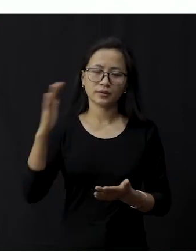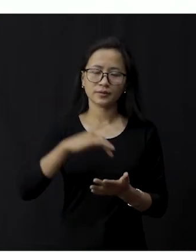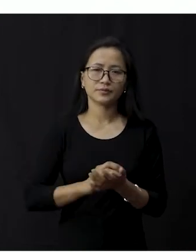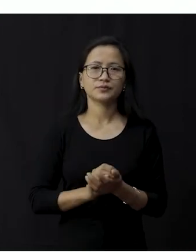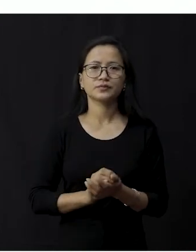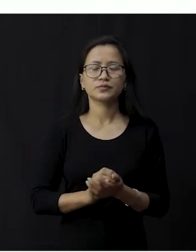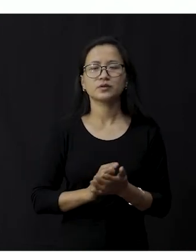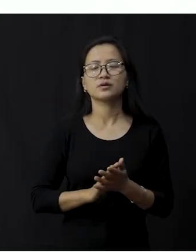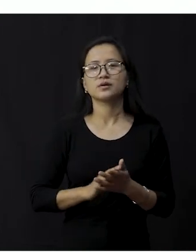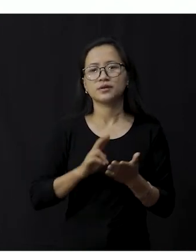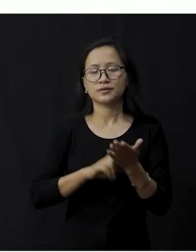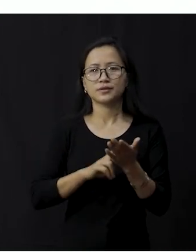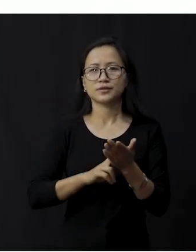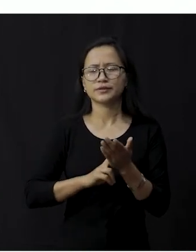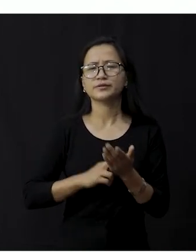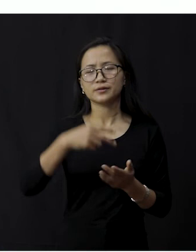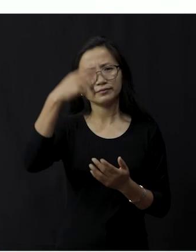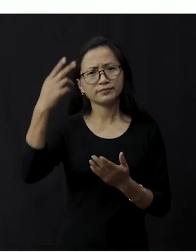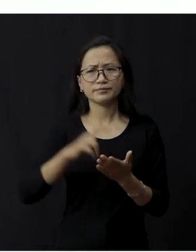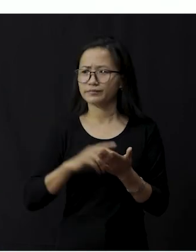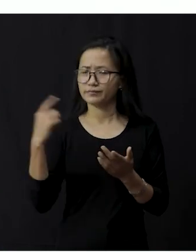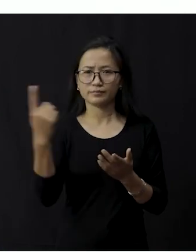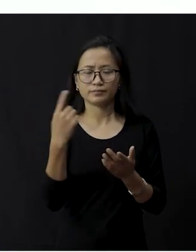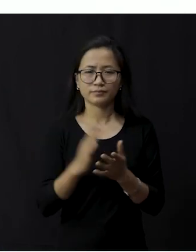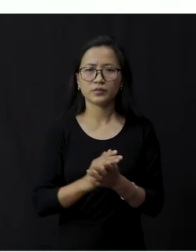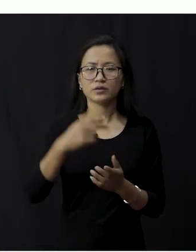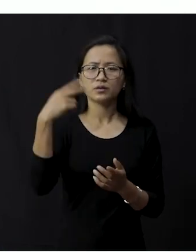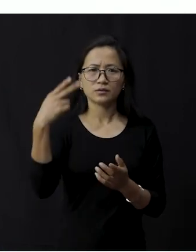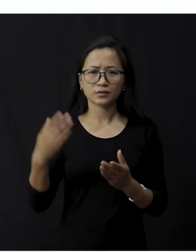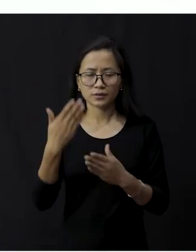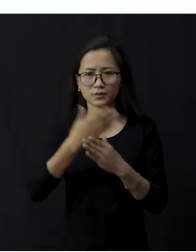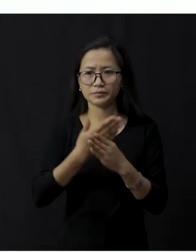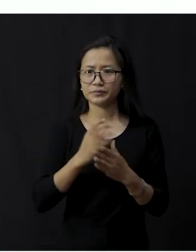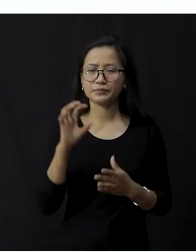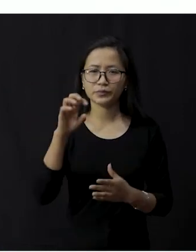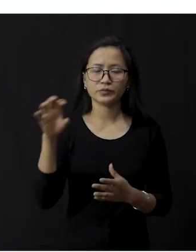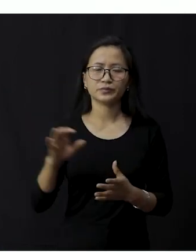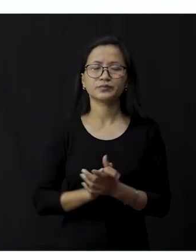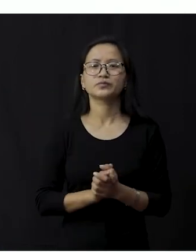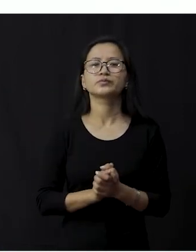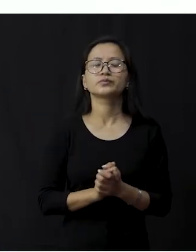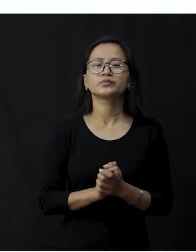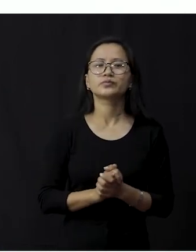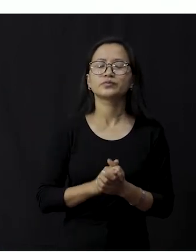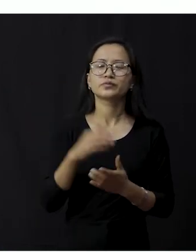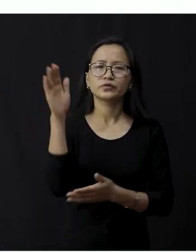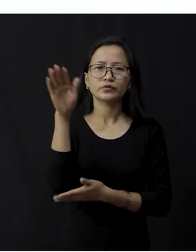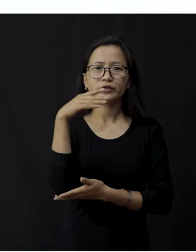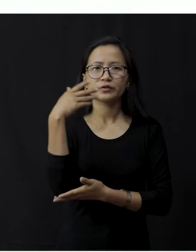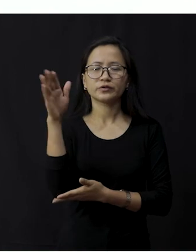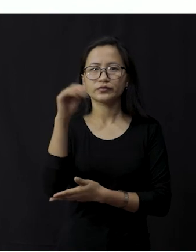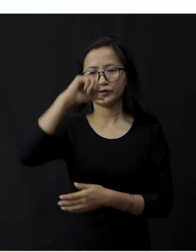the national symbols of our country? Maybe not all, but just few. Okay, all right. So the national flag of